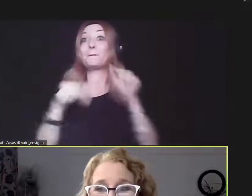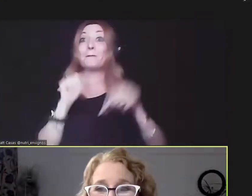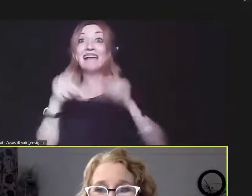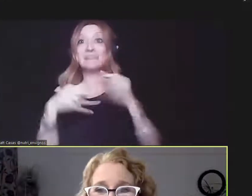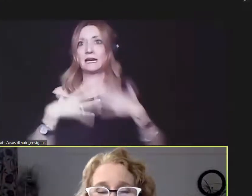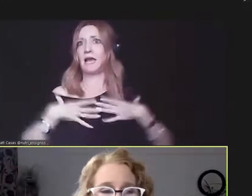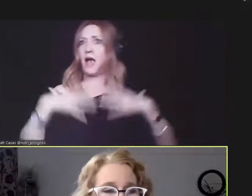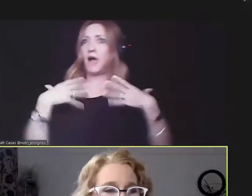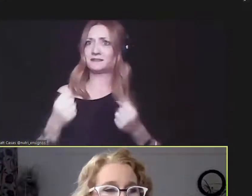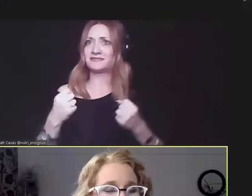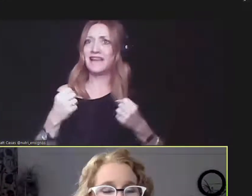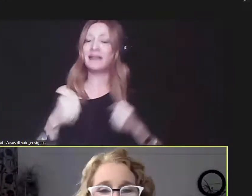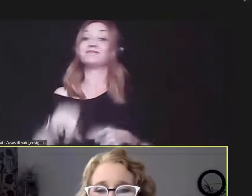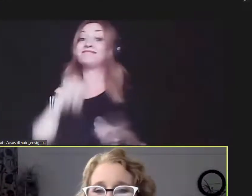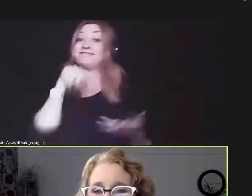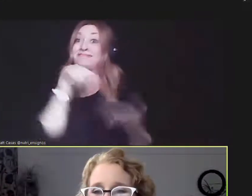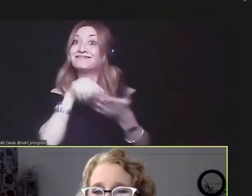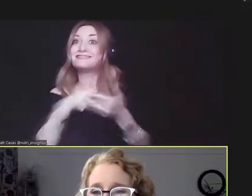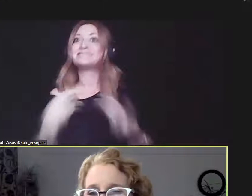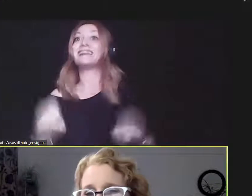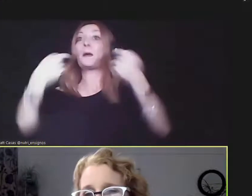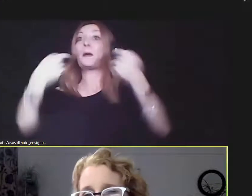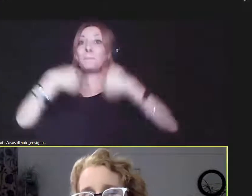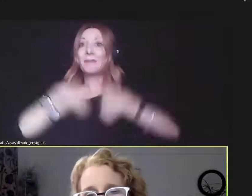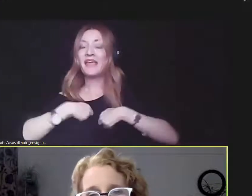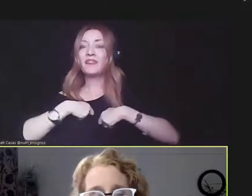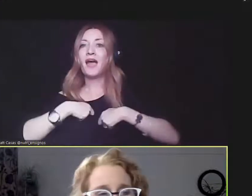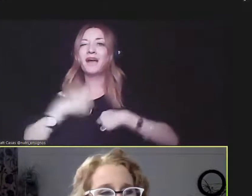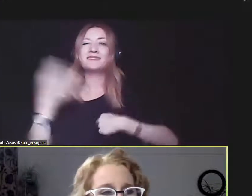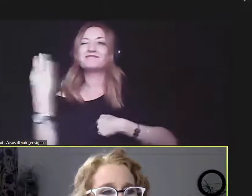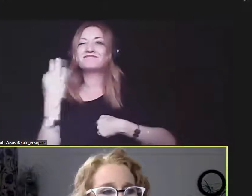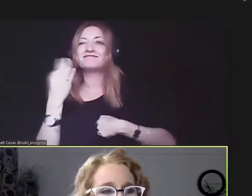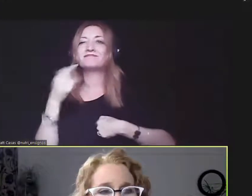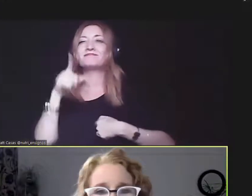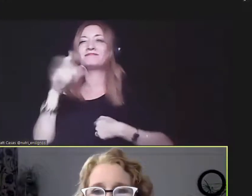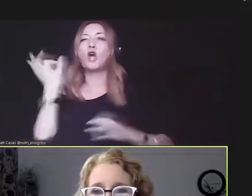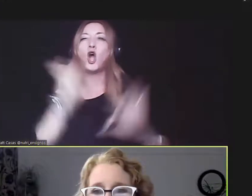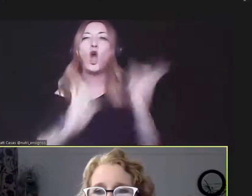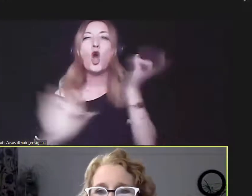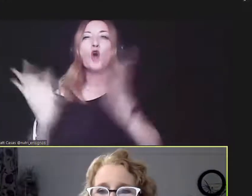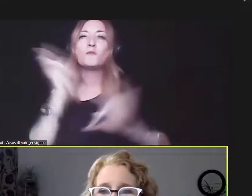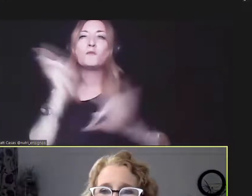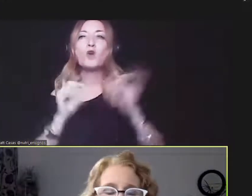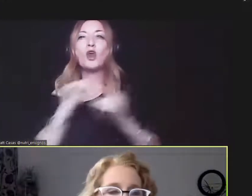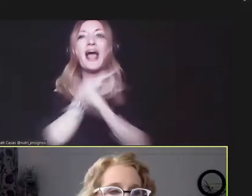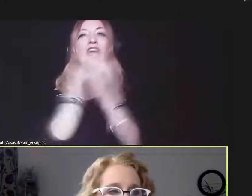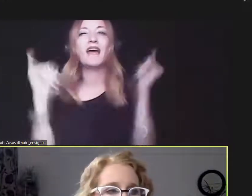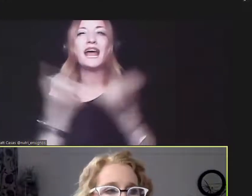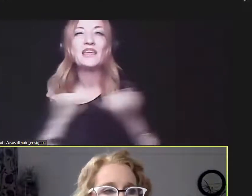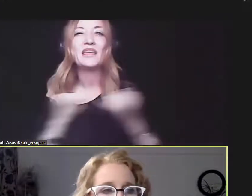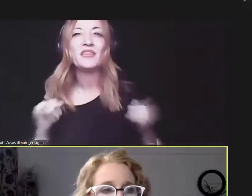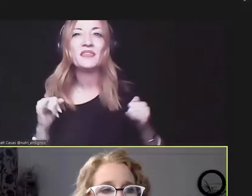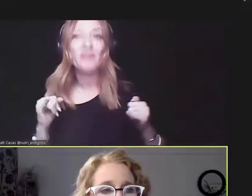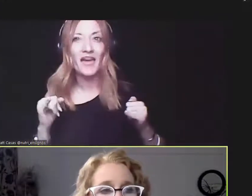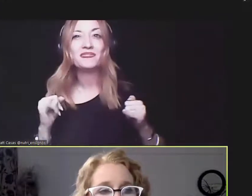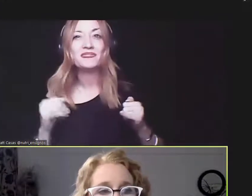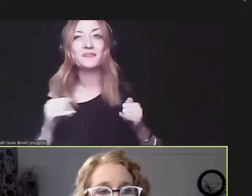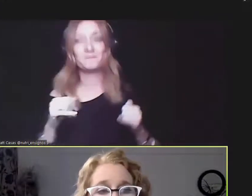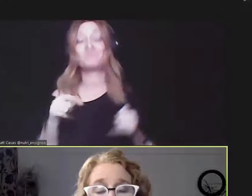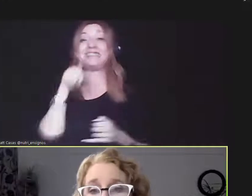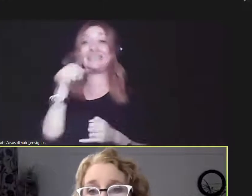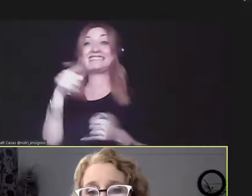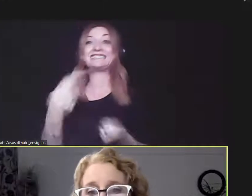good mood. And number three, this was interesting. So 62% of